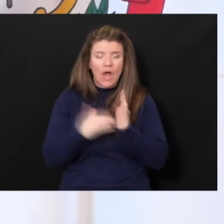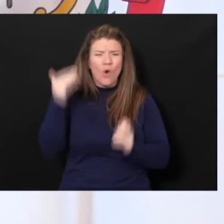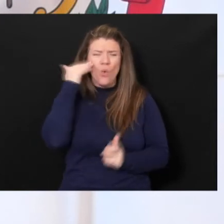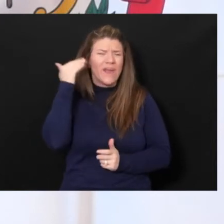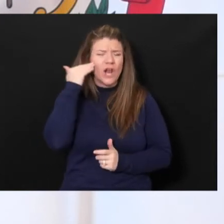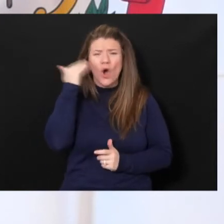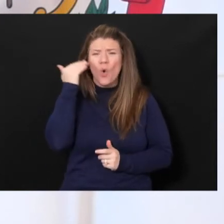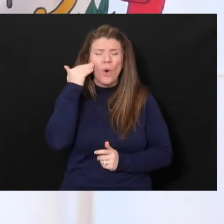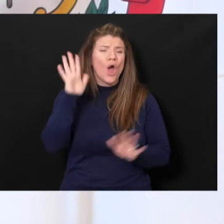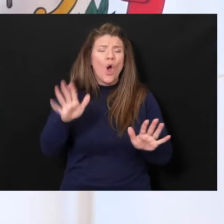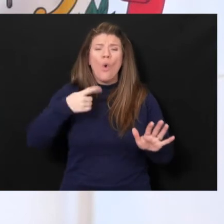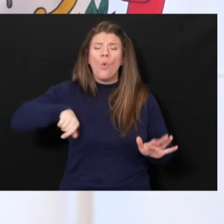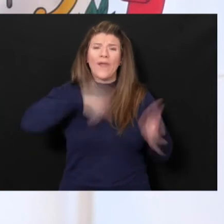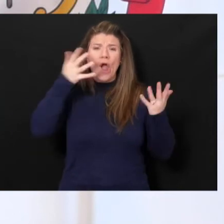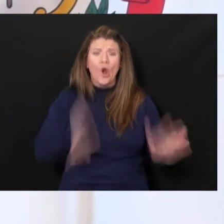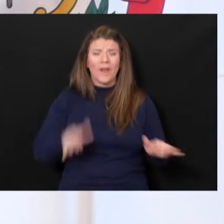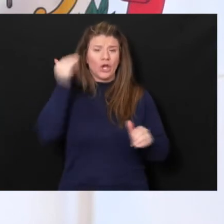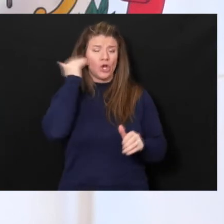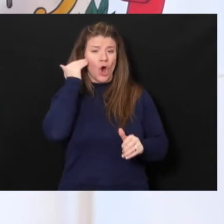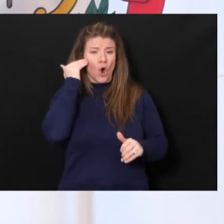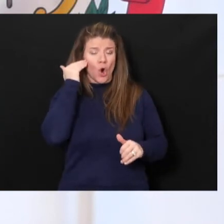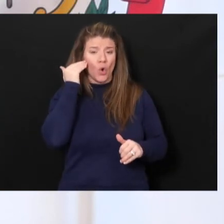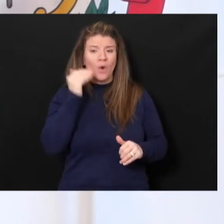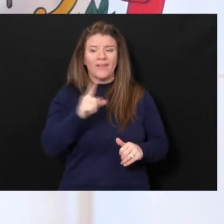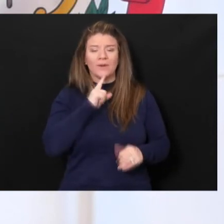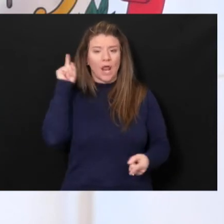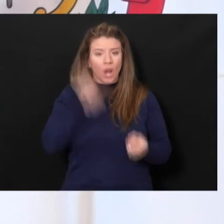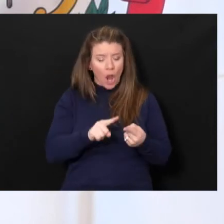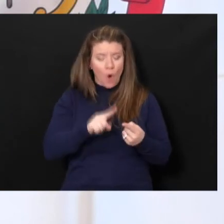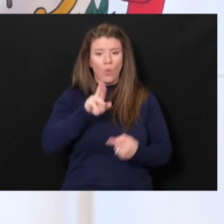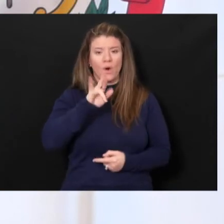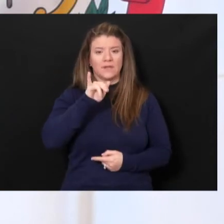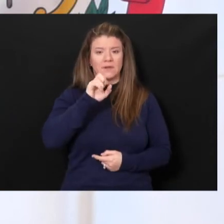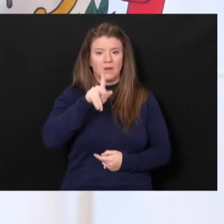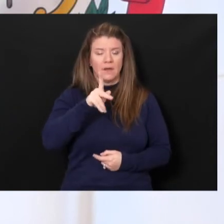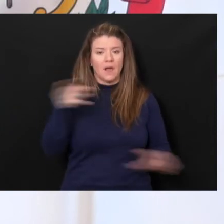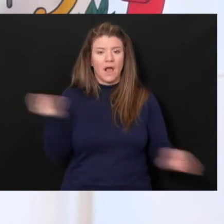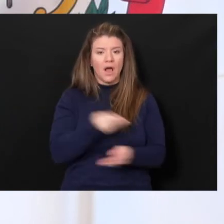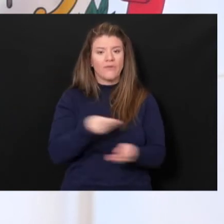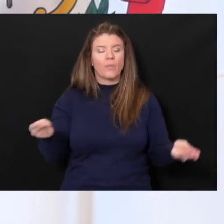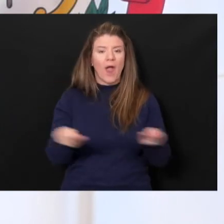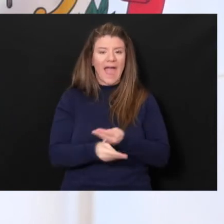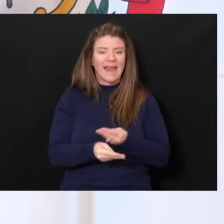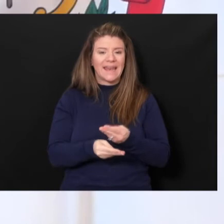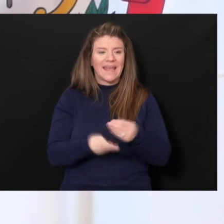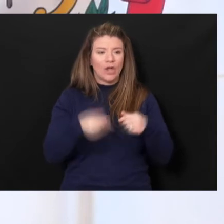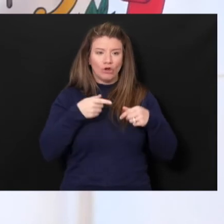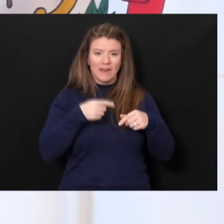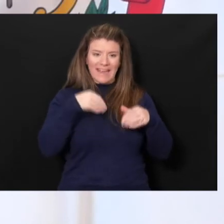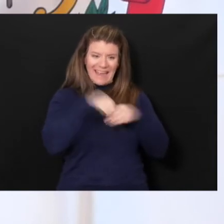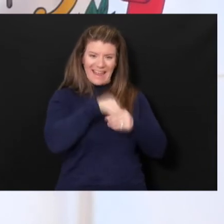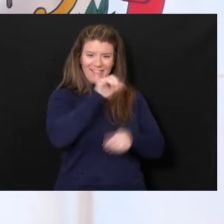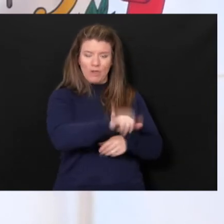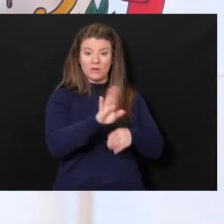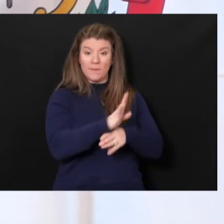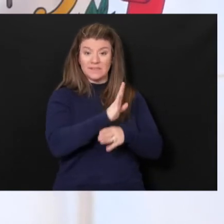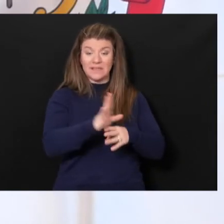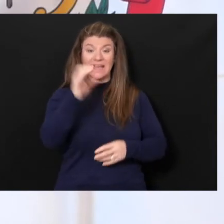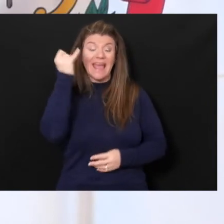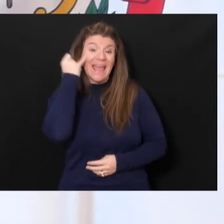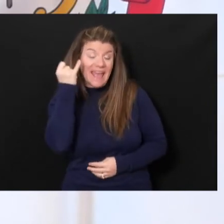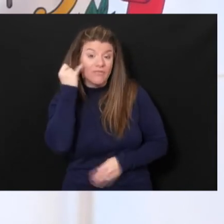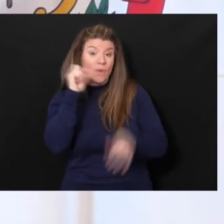know that there's a very low risk of spread with these type businesses, as long as we